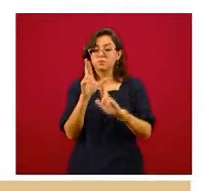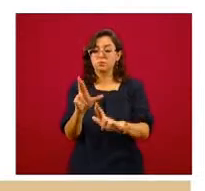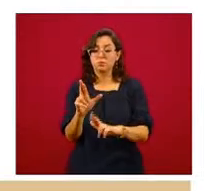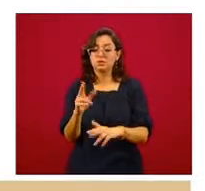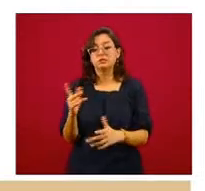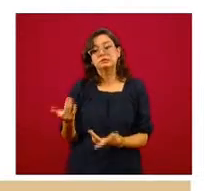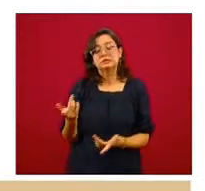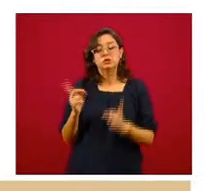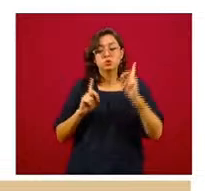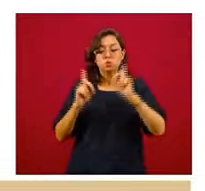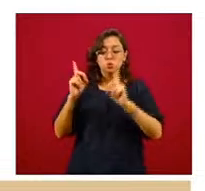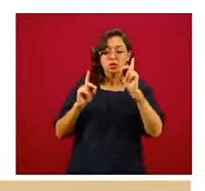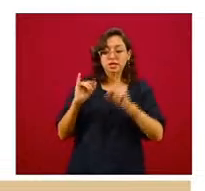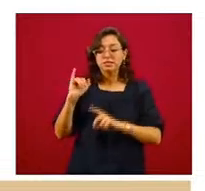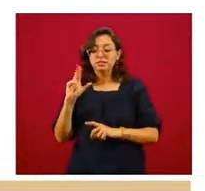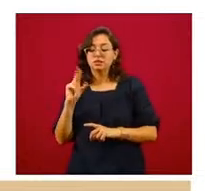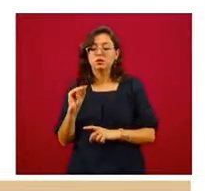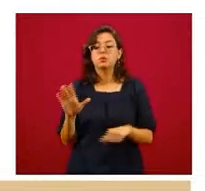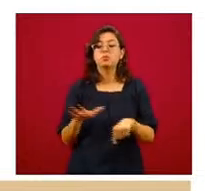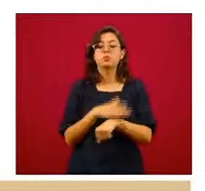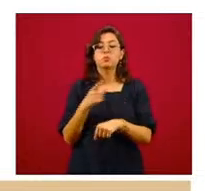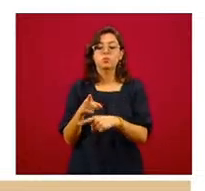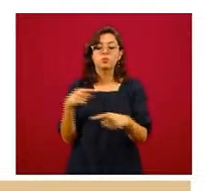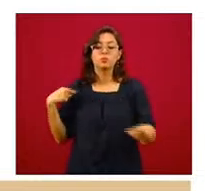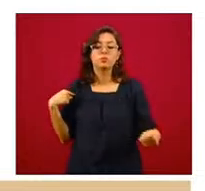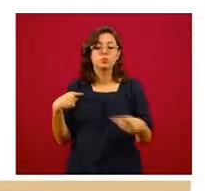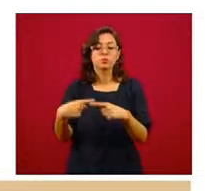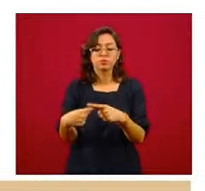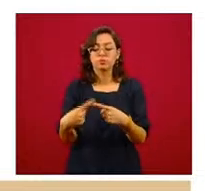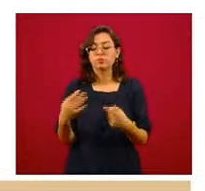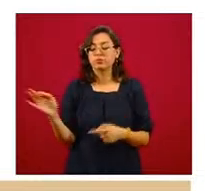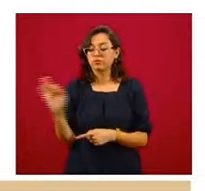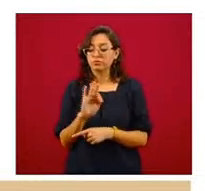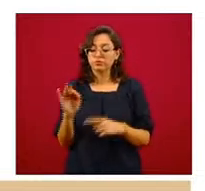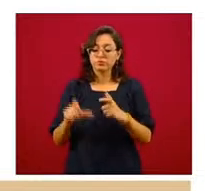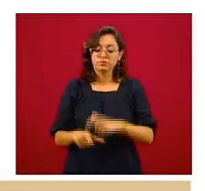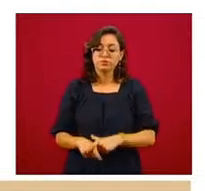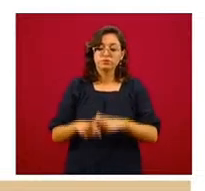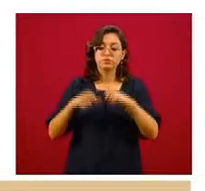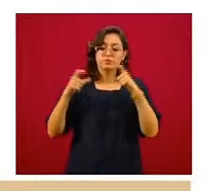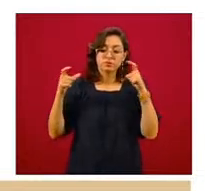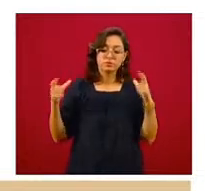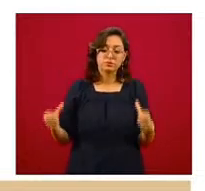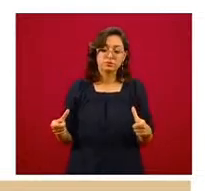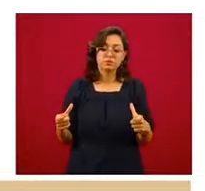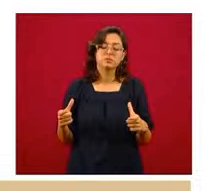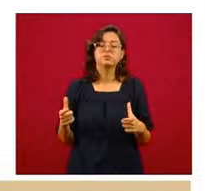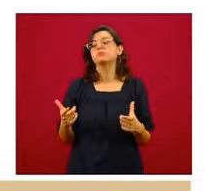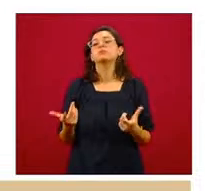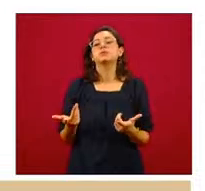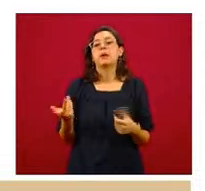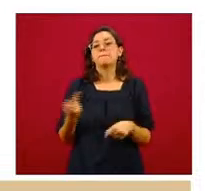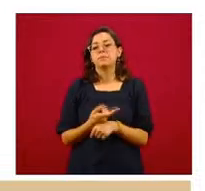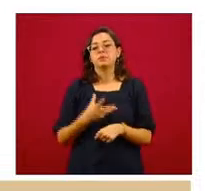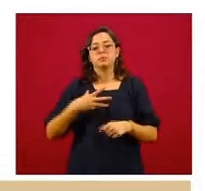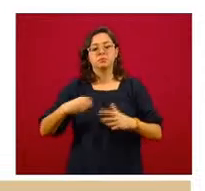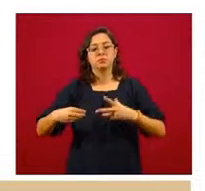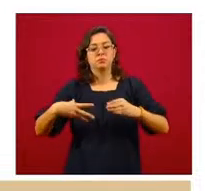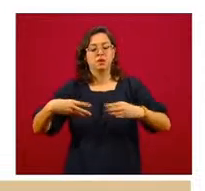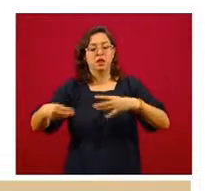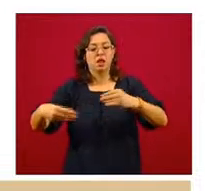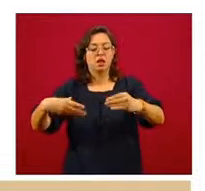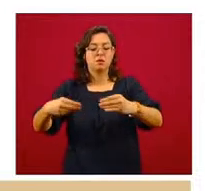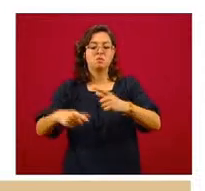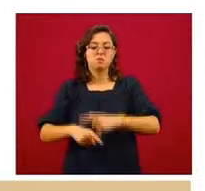with a fair amount of suspected cases. Perhaps in the last week, the cases went up